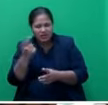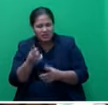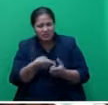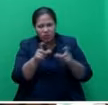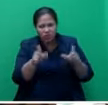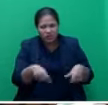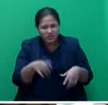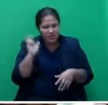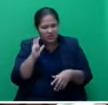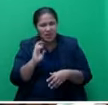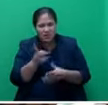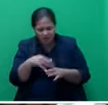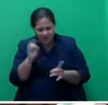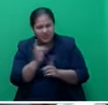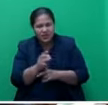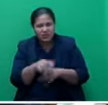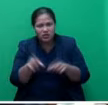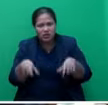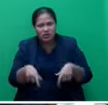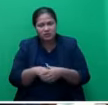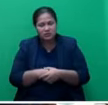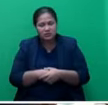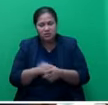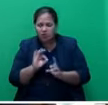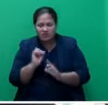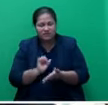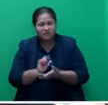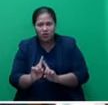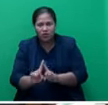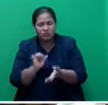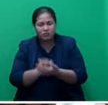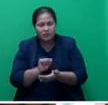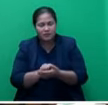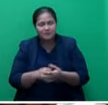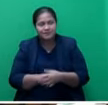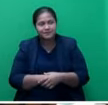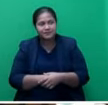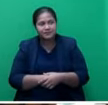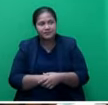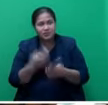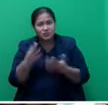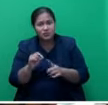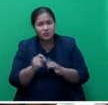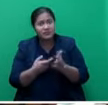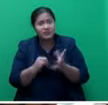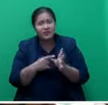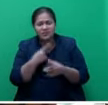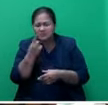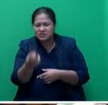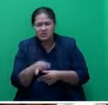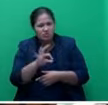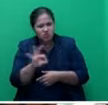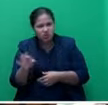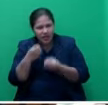court. The logic does not follow through. Mr. Speaker, sir, Honorable Prasad said we did not inform